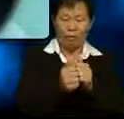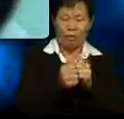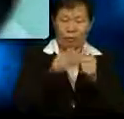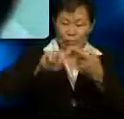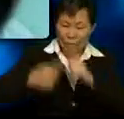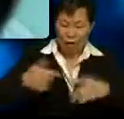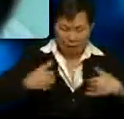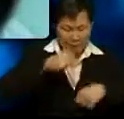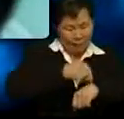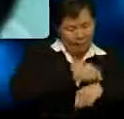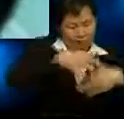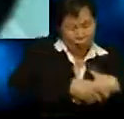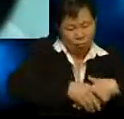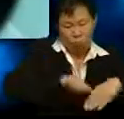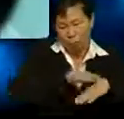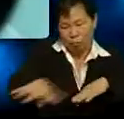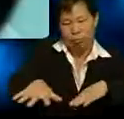has measles.